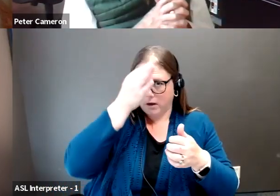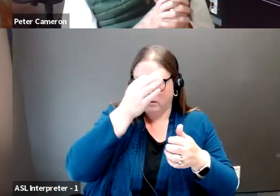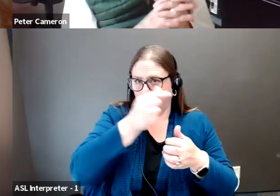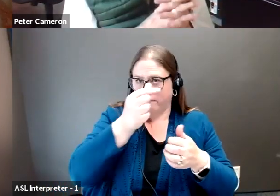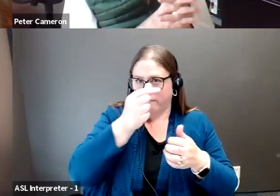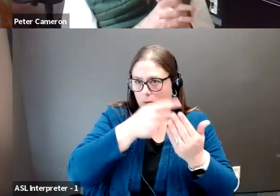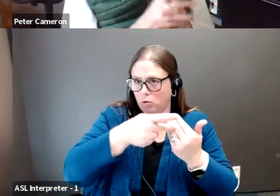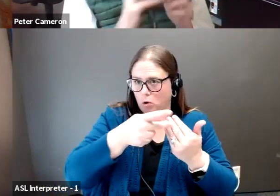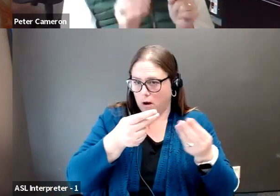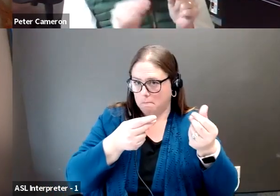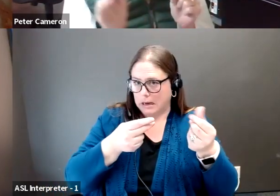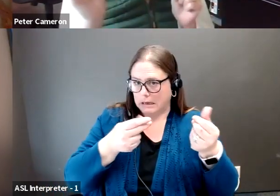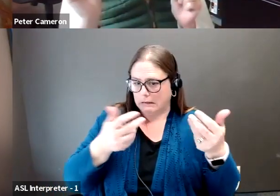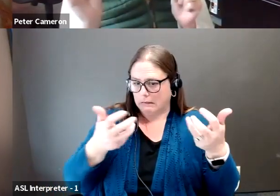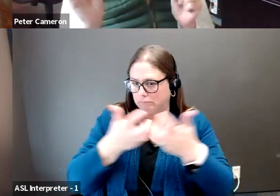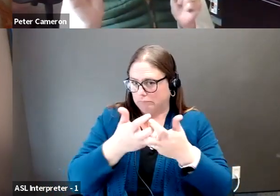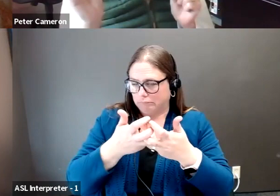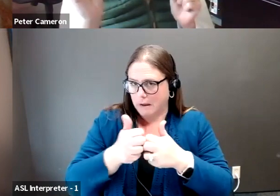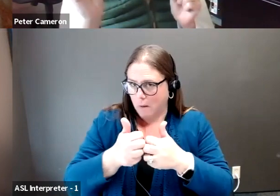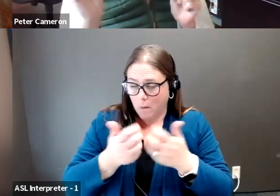Quebec, they started